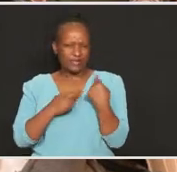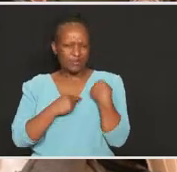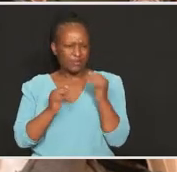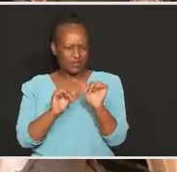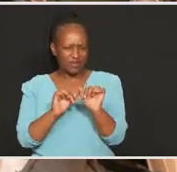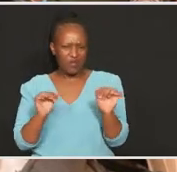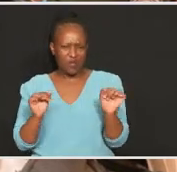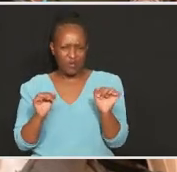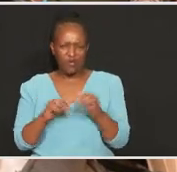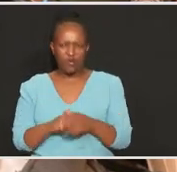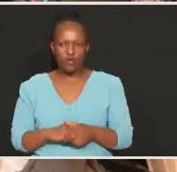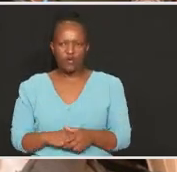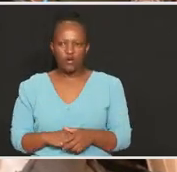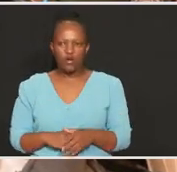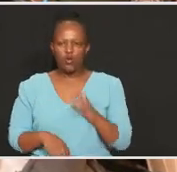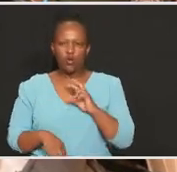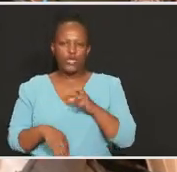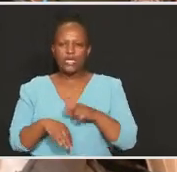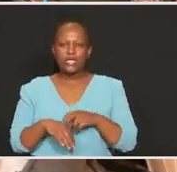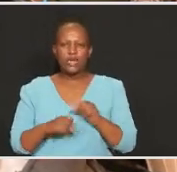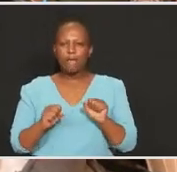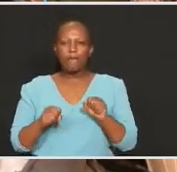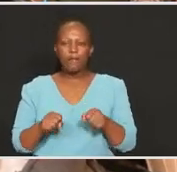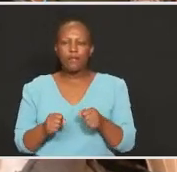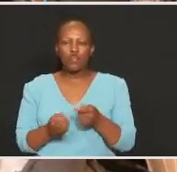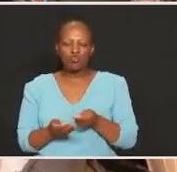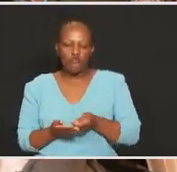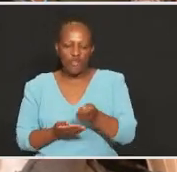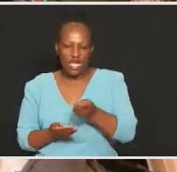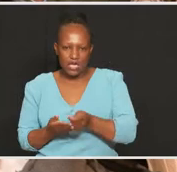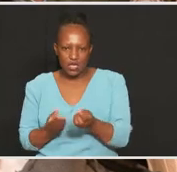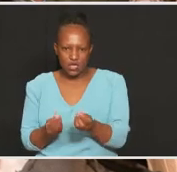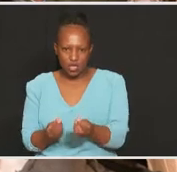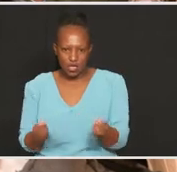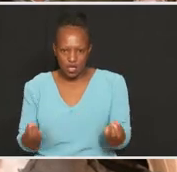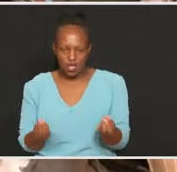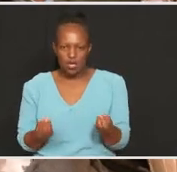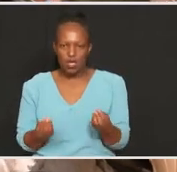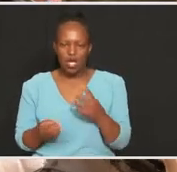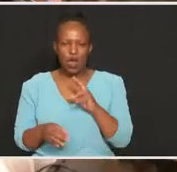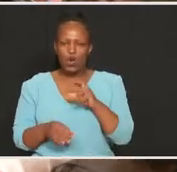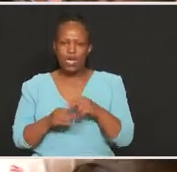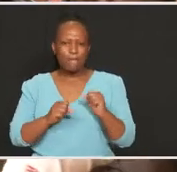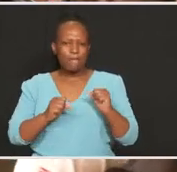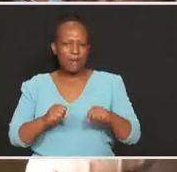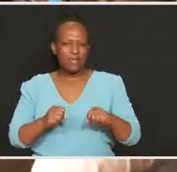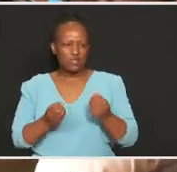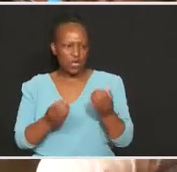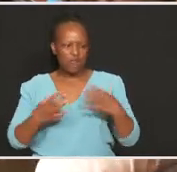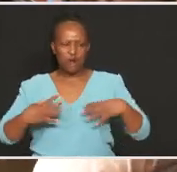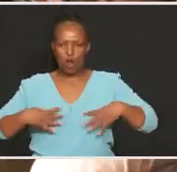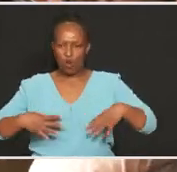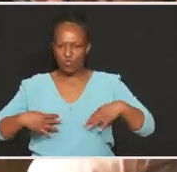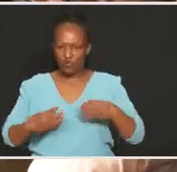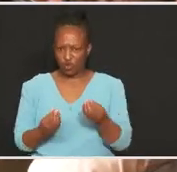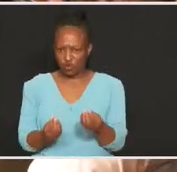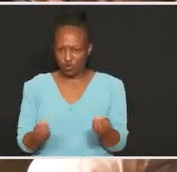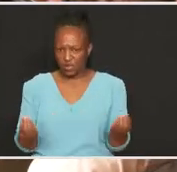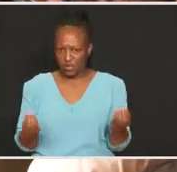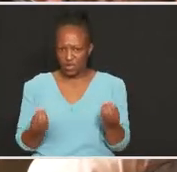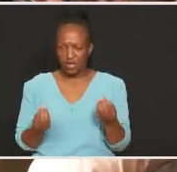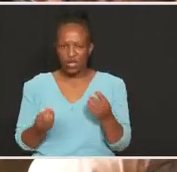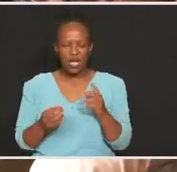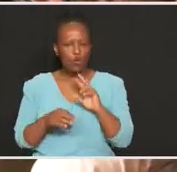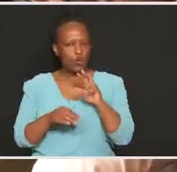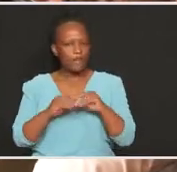I don't need permission to feed my own children I don't need permission to close my own children also donate permission to educate my